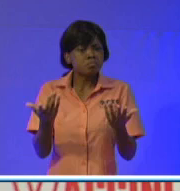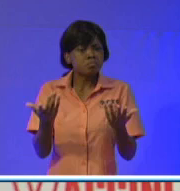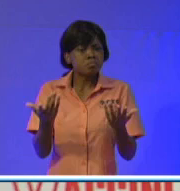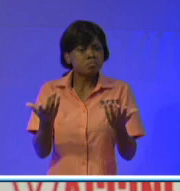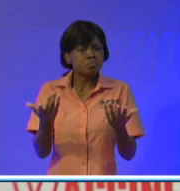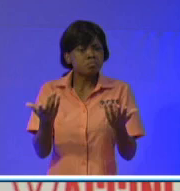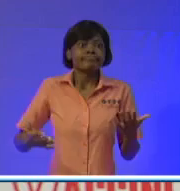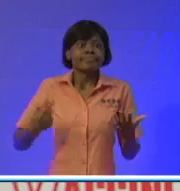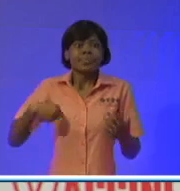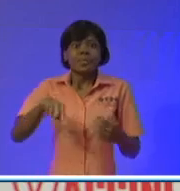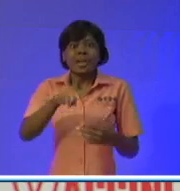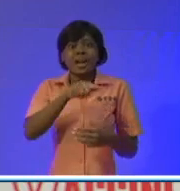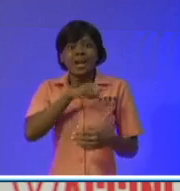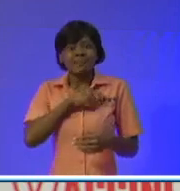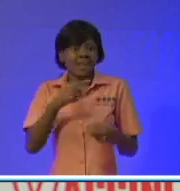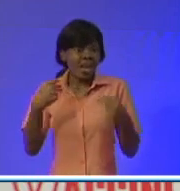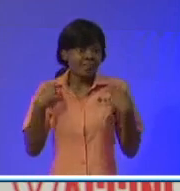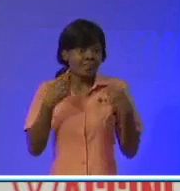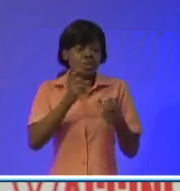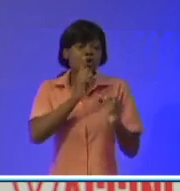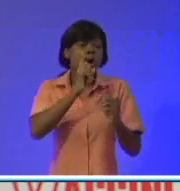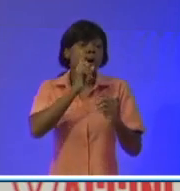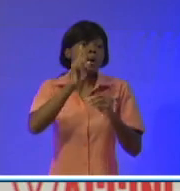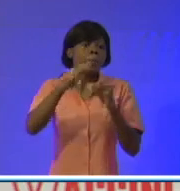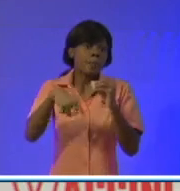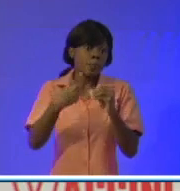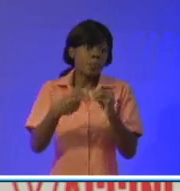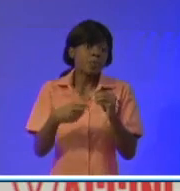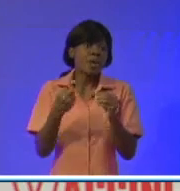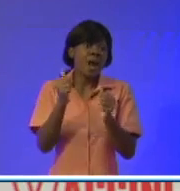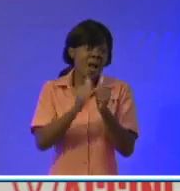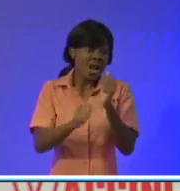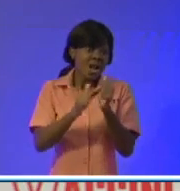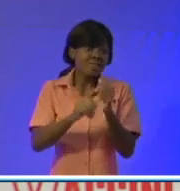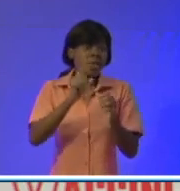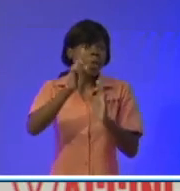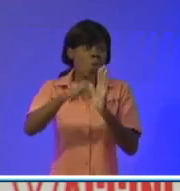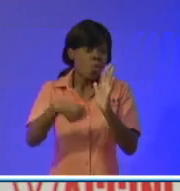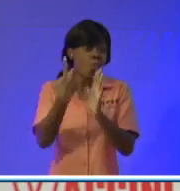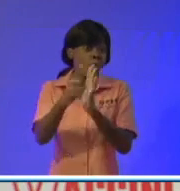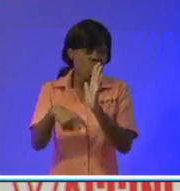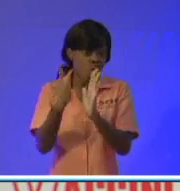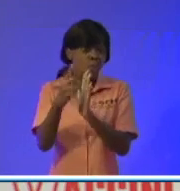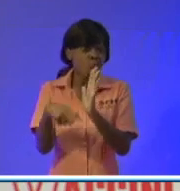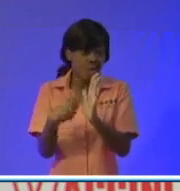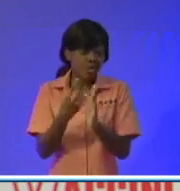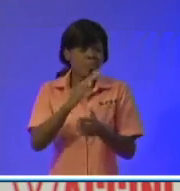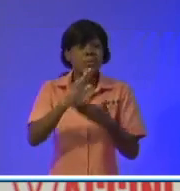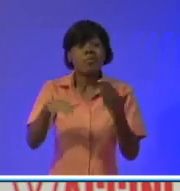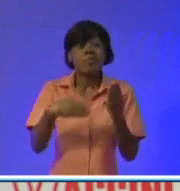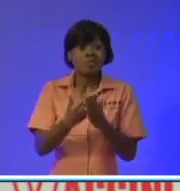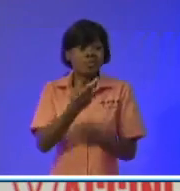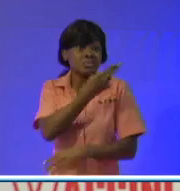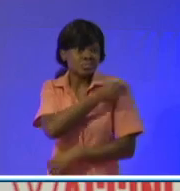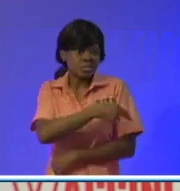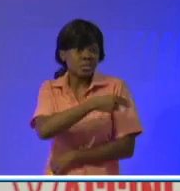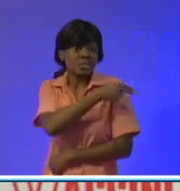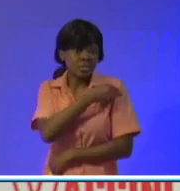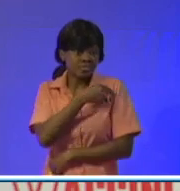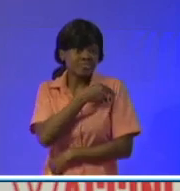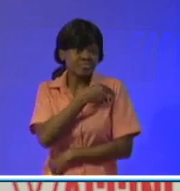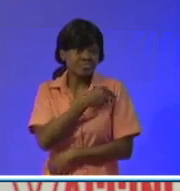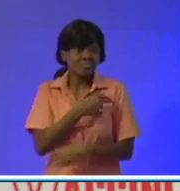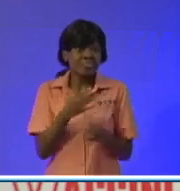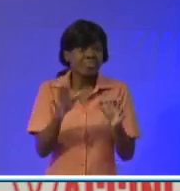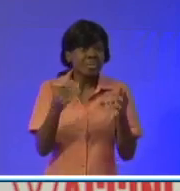literally on a hourly basis, our hospital occupancy. On the 19th of November, which is about